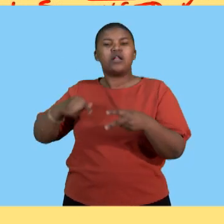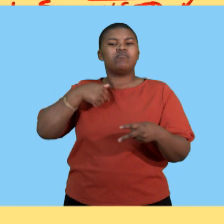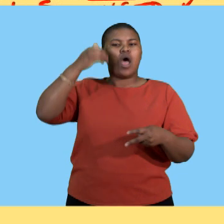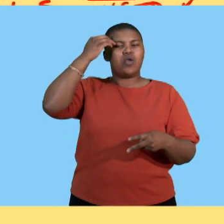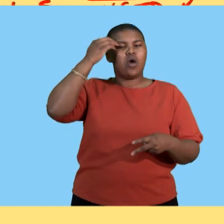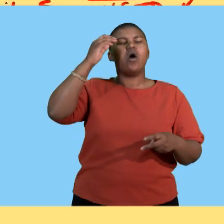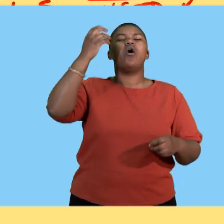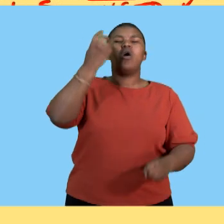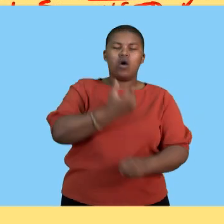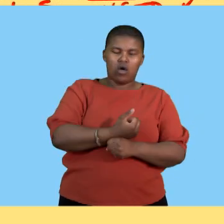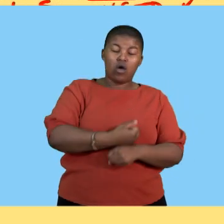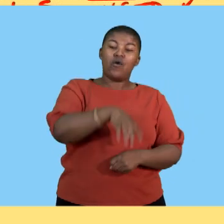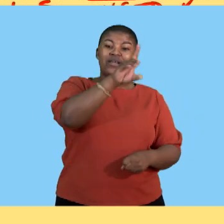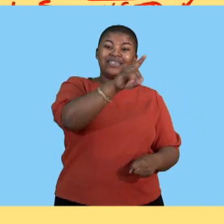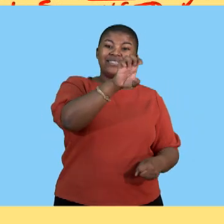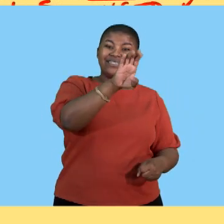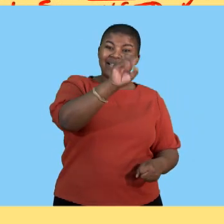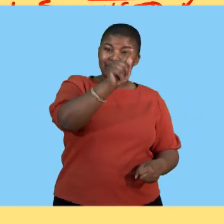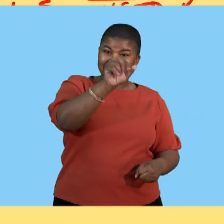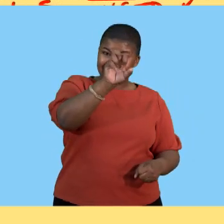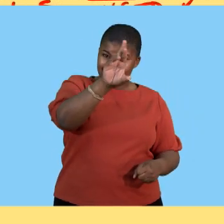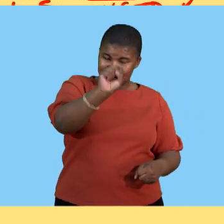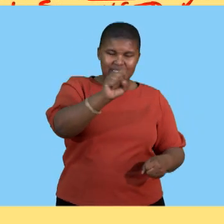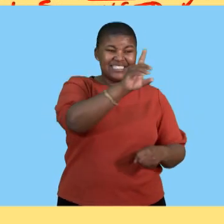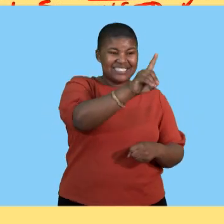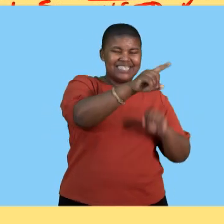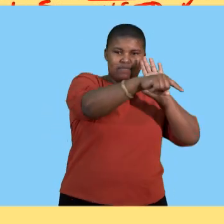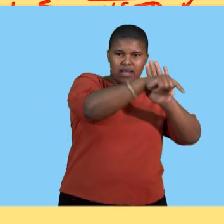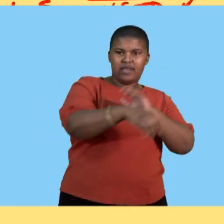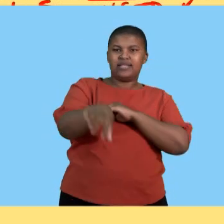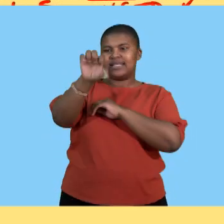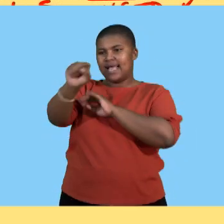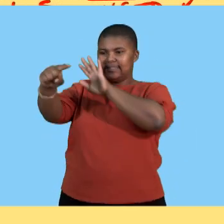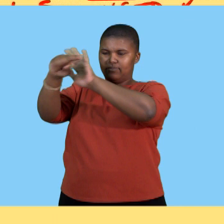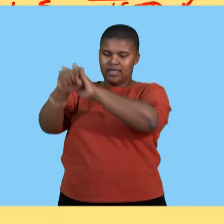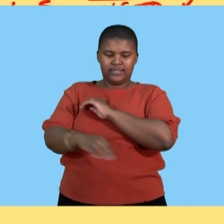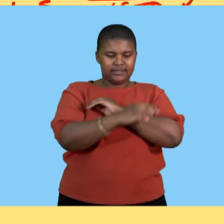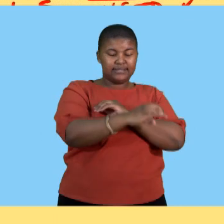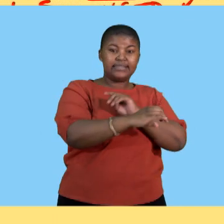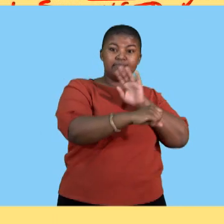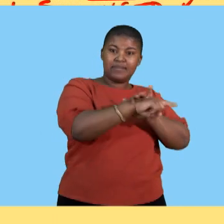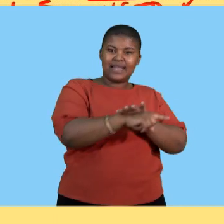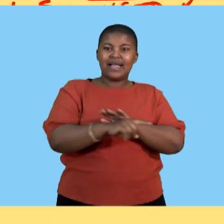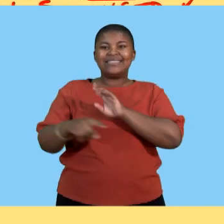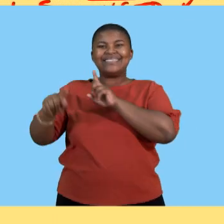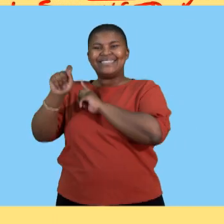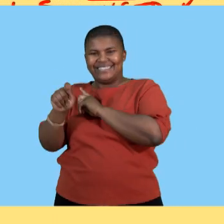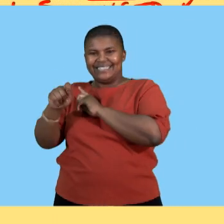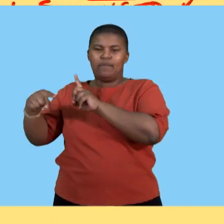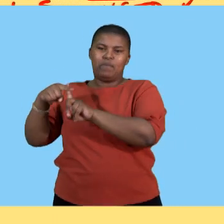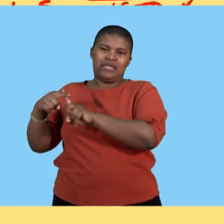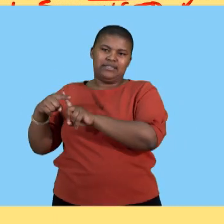In the debtors, this is a customer returning goods, so it will be a minus, here to be a minus. Here we say minus, and here we say